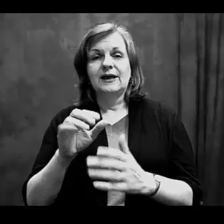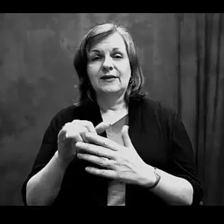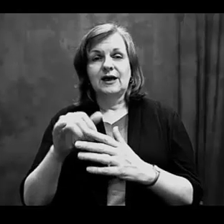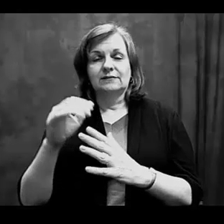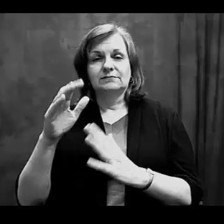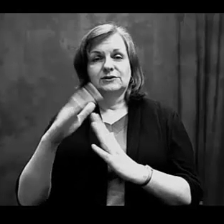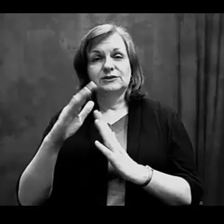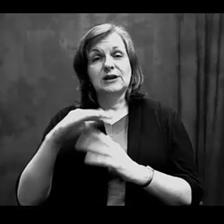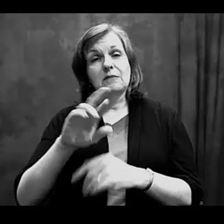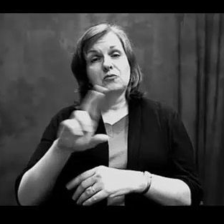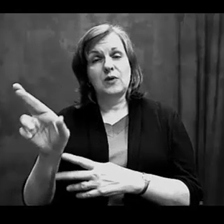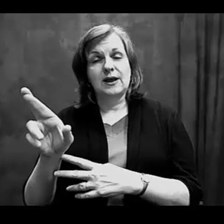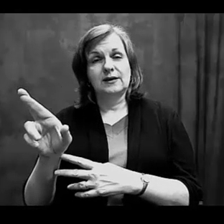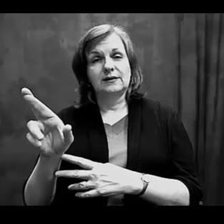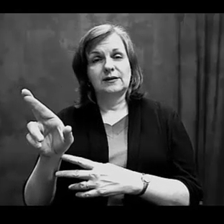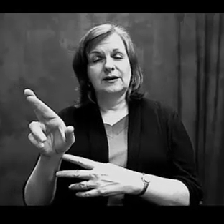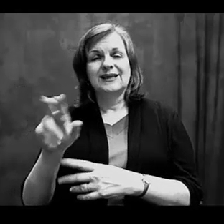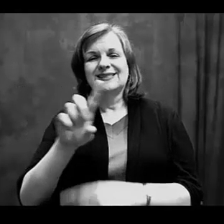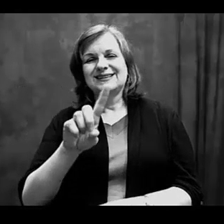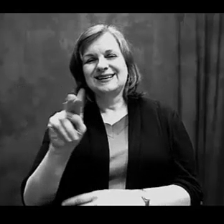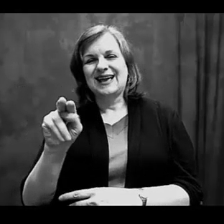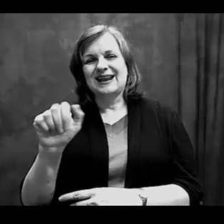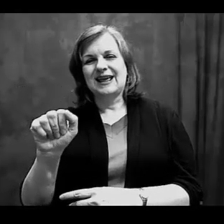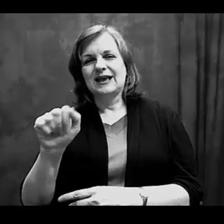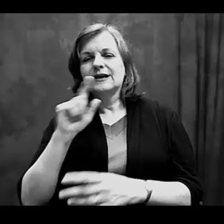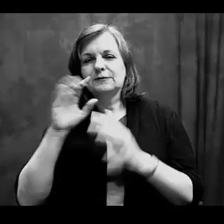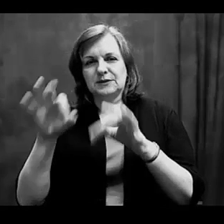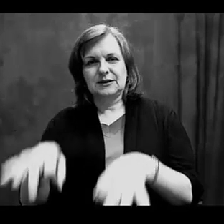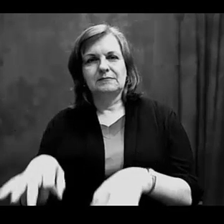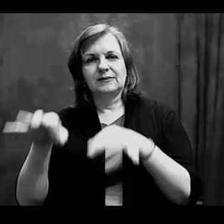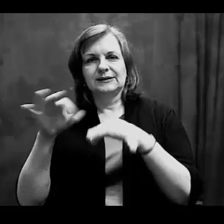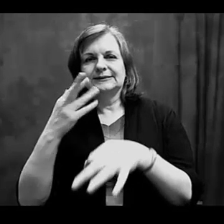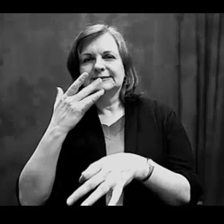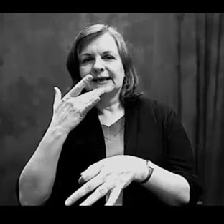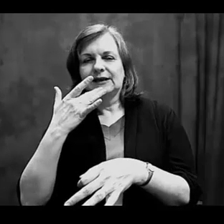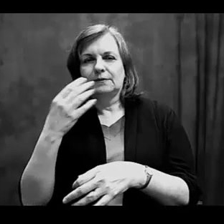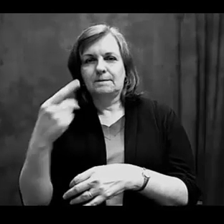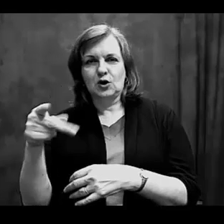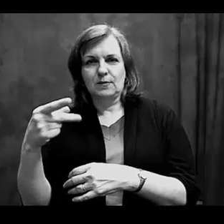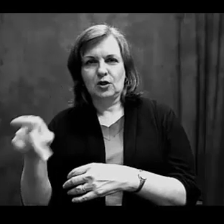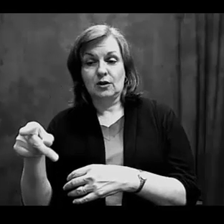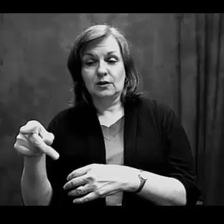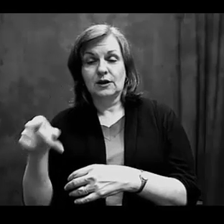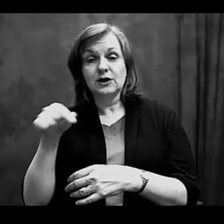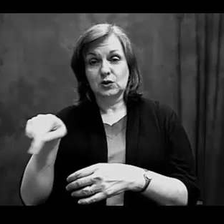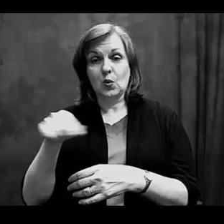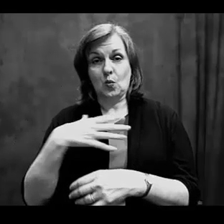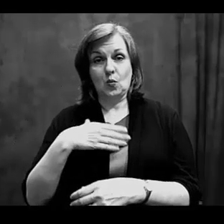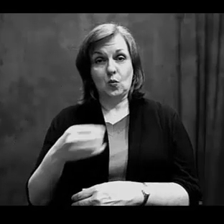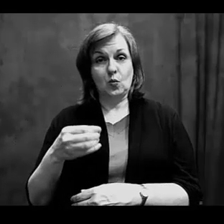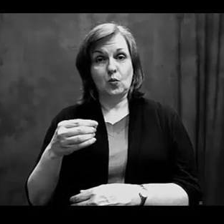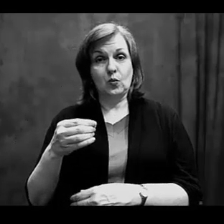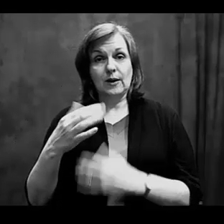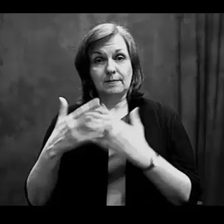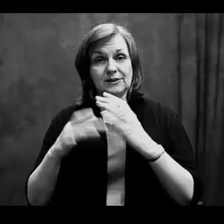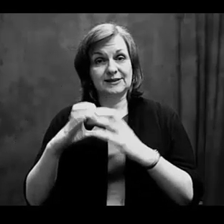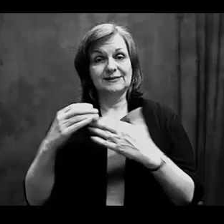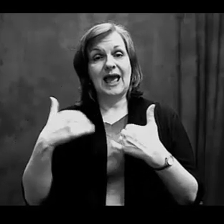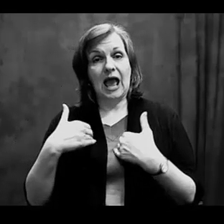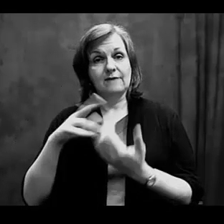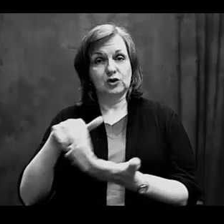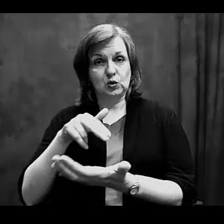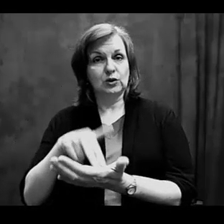our slide here, we've actually stained the DNA purple, so you see that these guys do actually have a